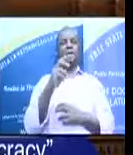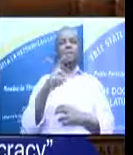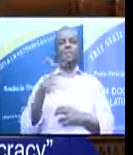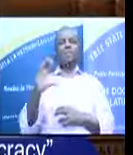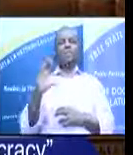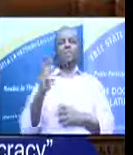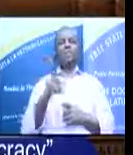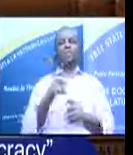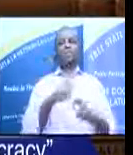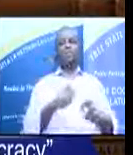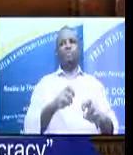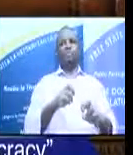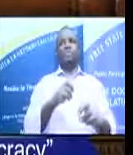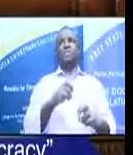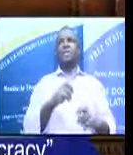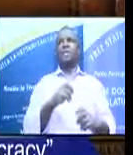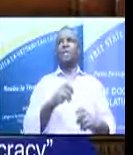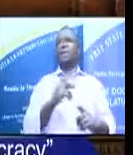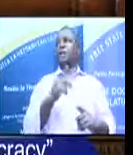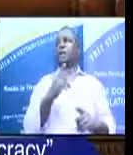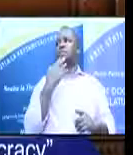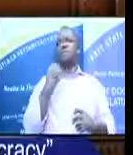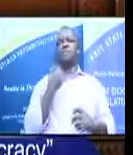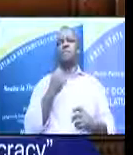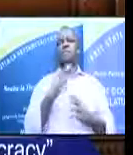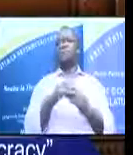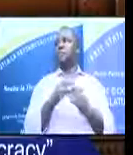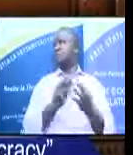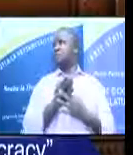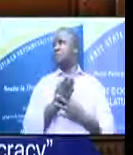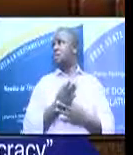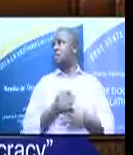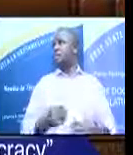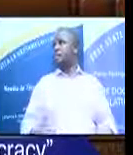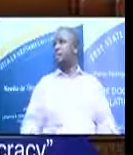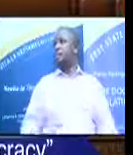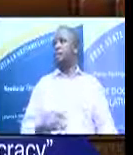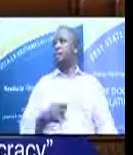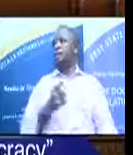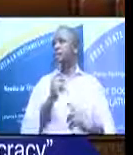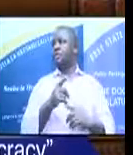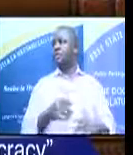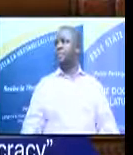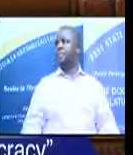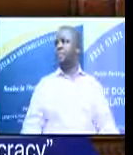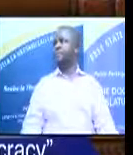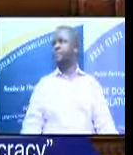investigate irregular expenditure. And Please, there is a point of order.